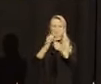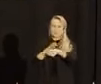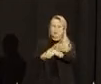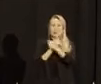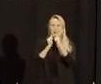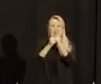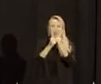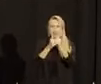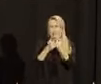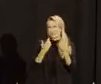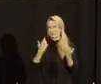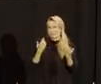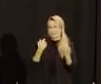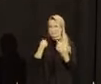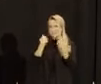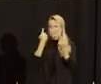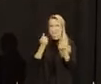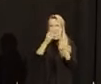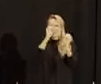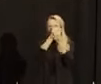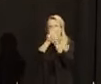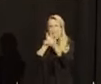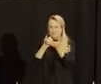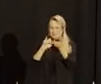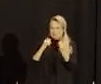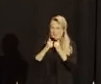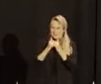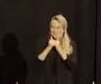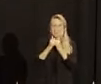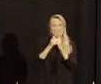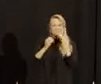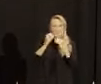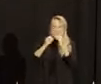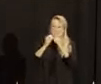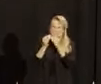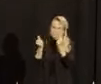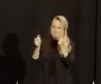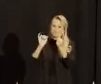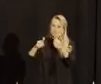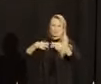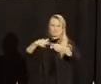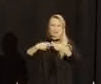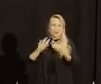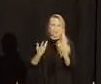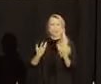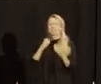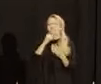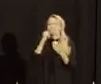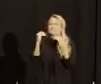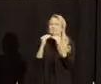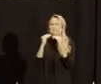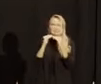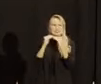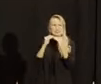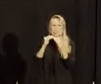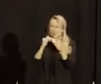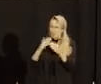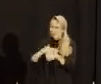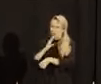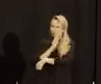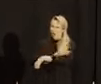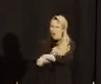so that we can address this issue? She doesn't deserve to have to be caught in this poverty